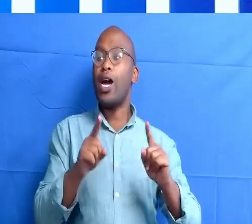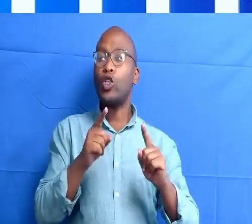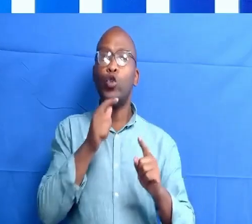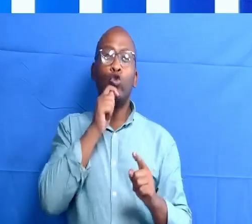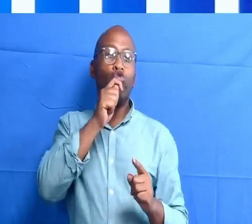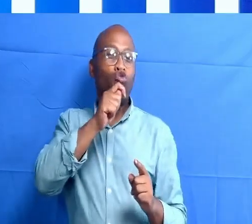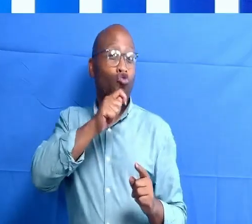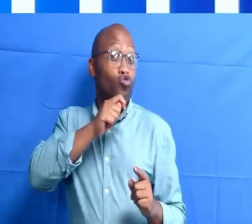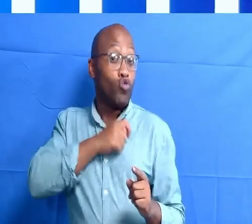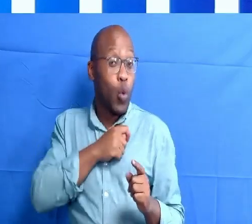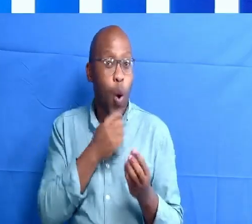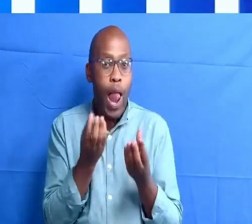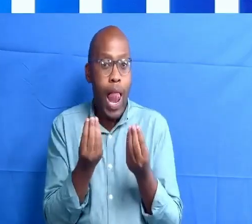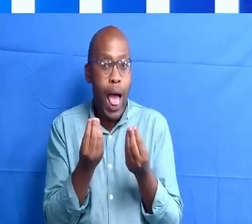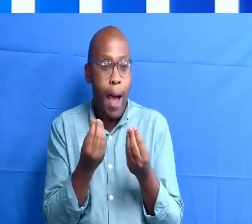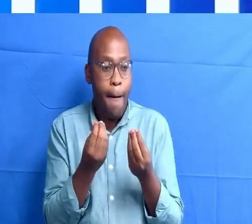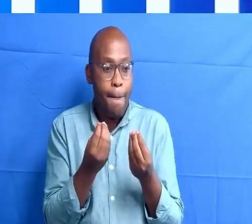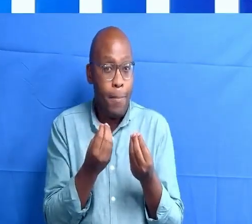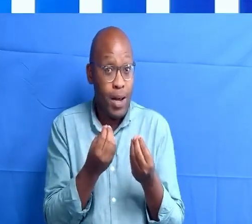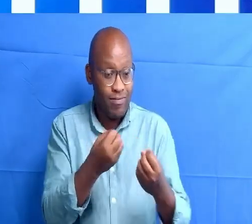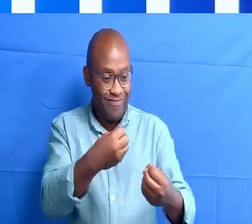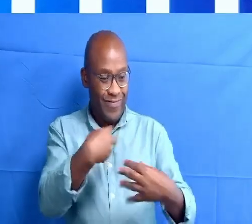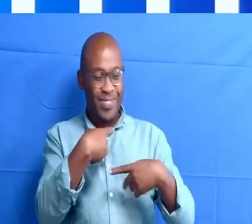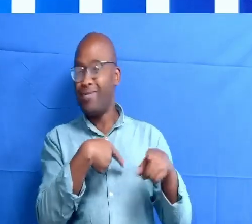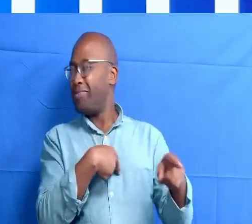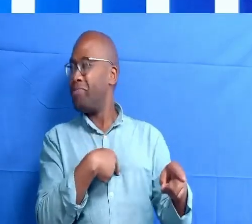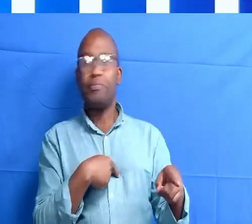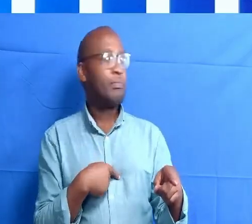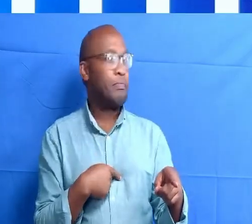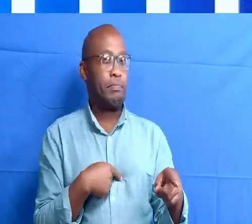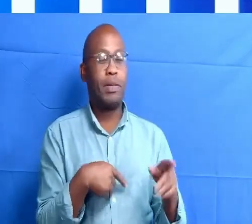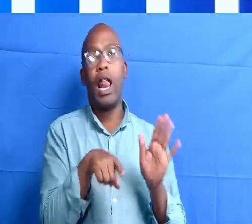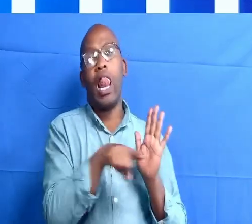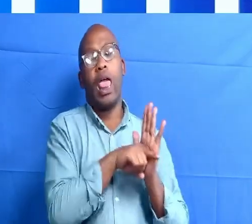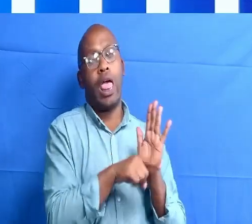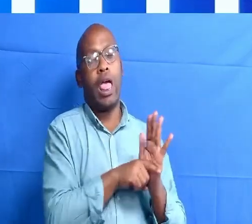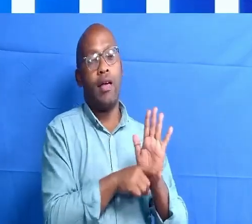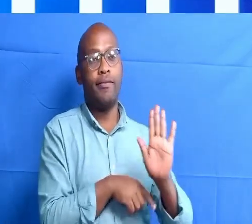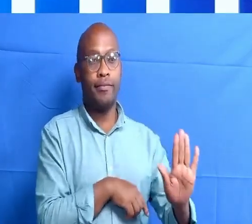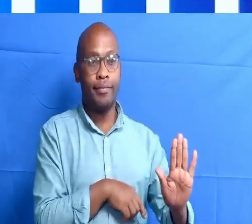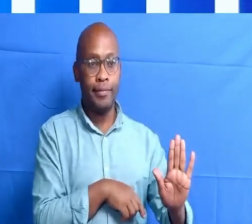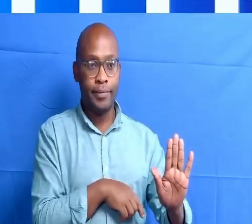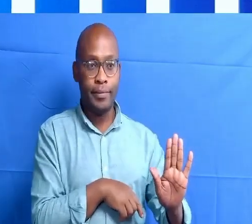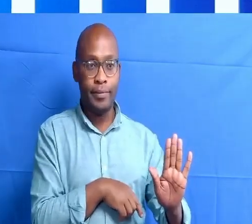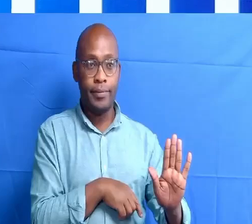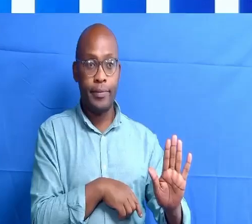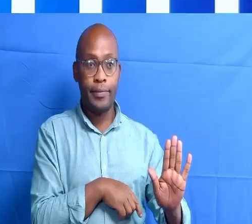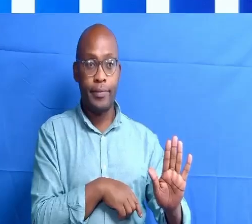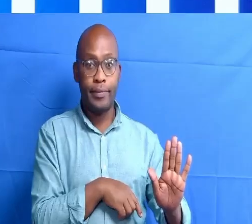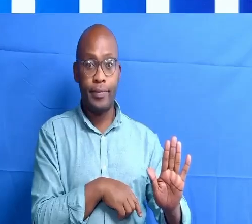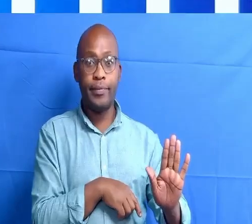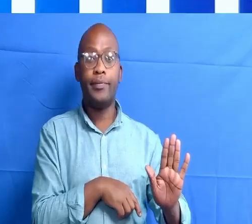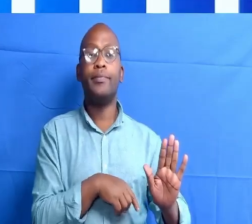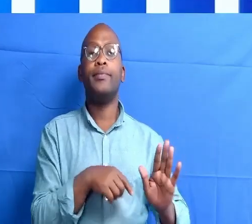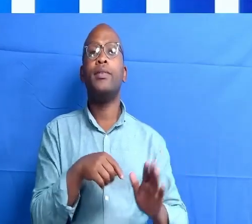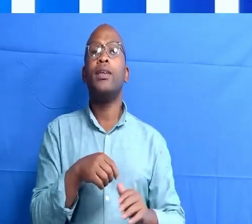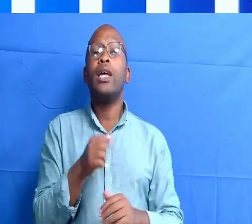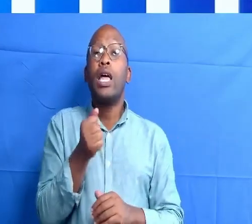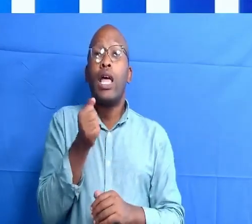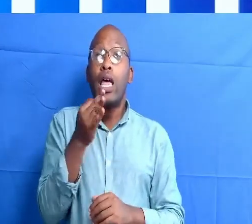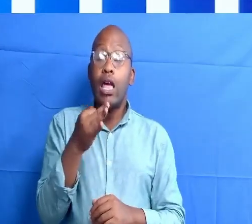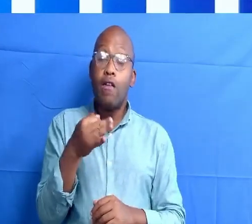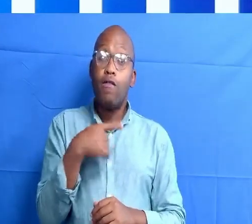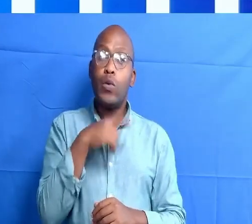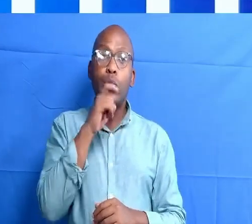require calculation to determine the actual length. So even if you've got the bar scale, you need to do the